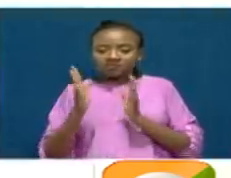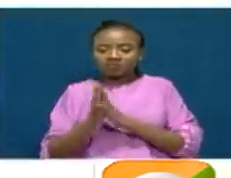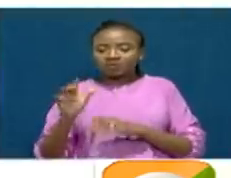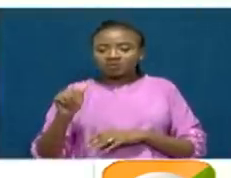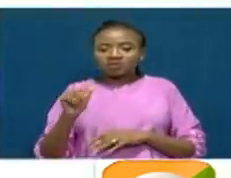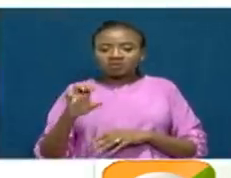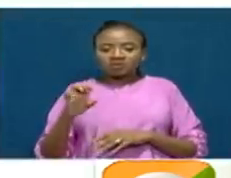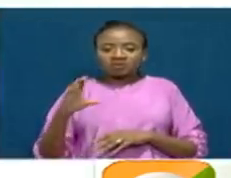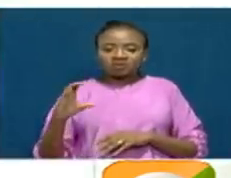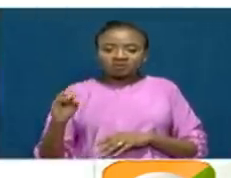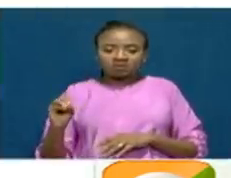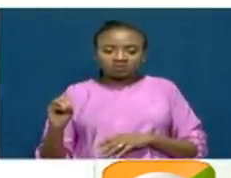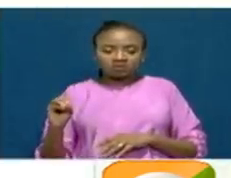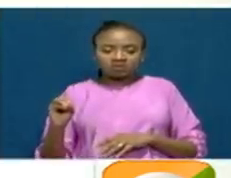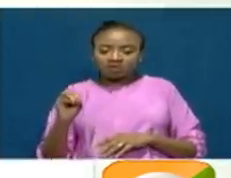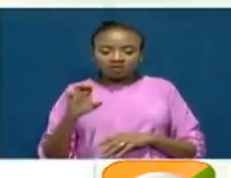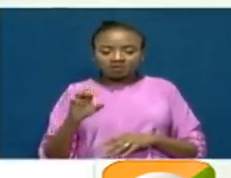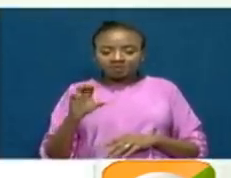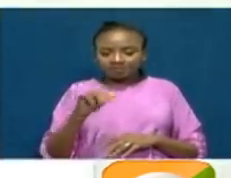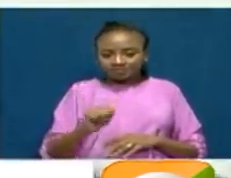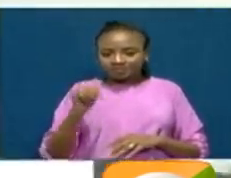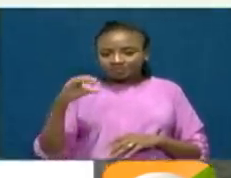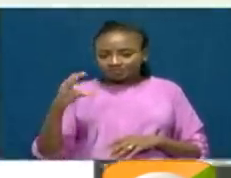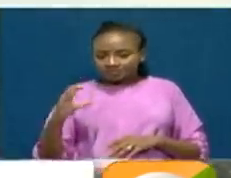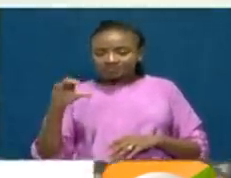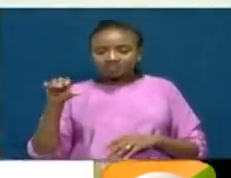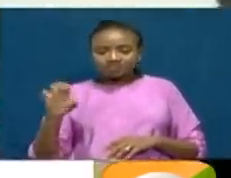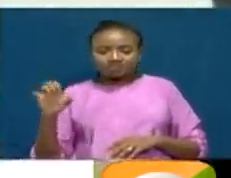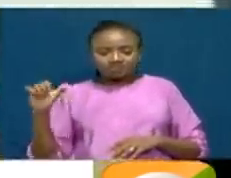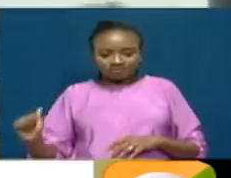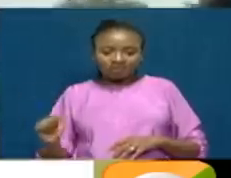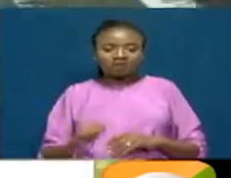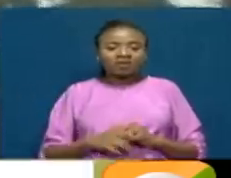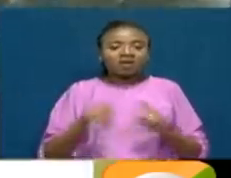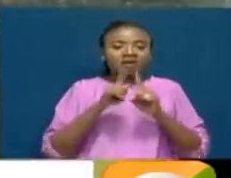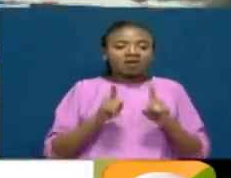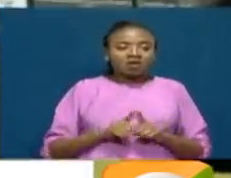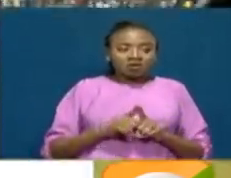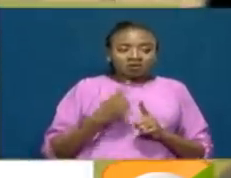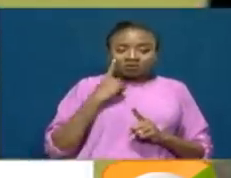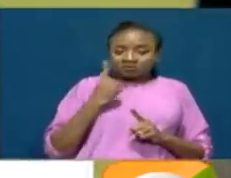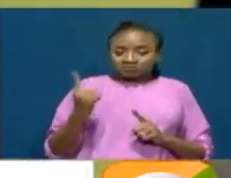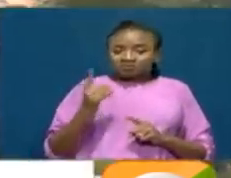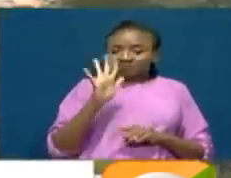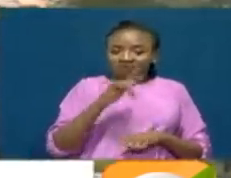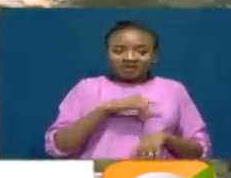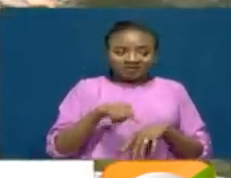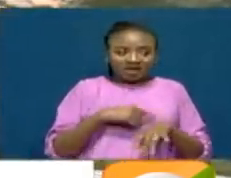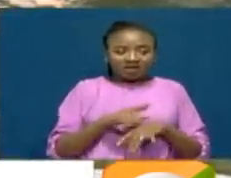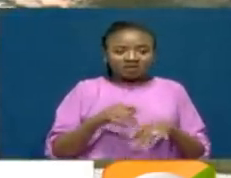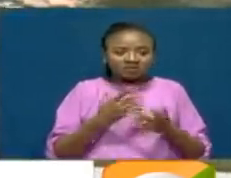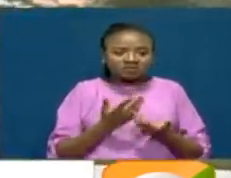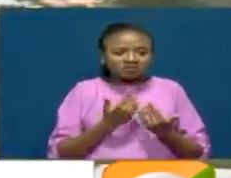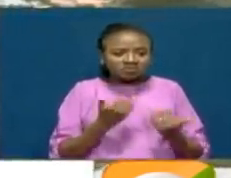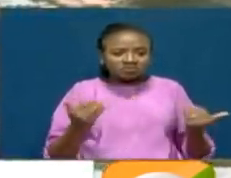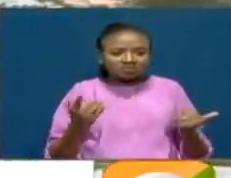During public holidays, Kenyans experience shorter versions of such shows, but today, for more than 5 hours, children who are